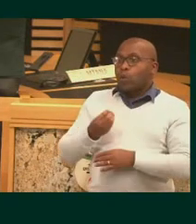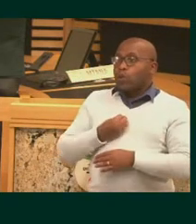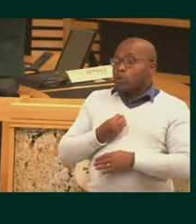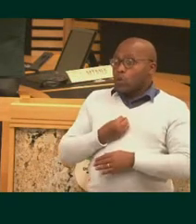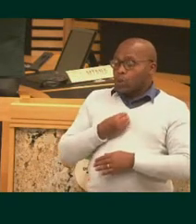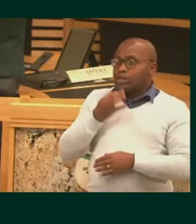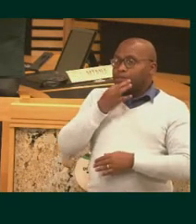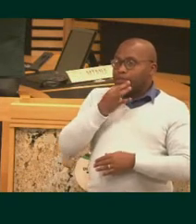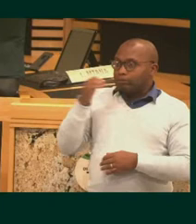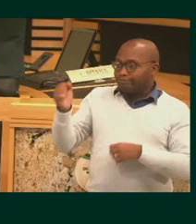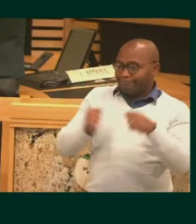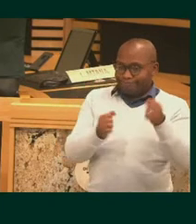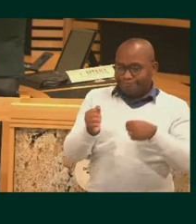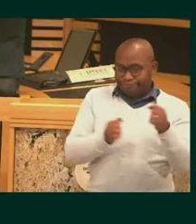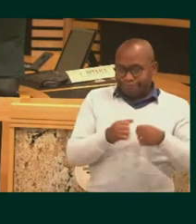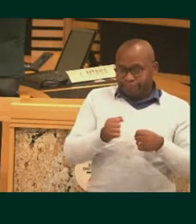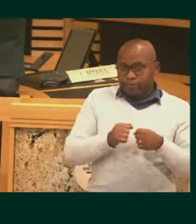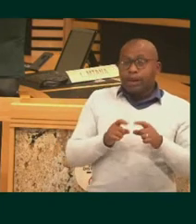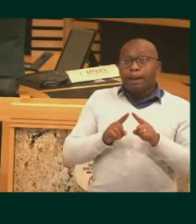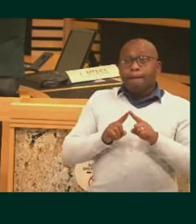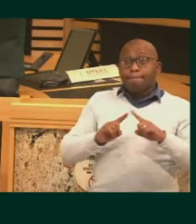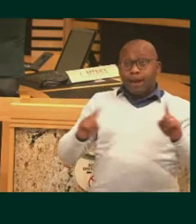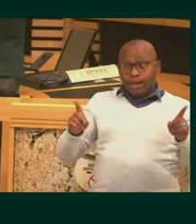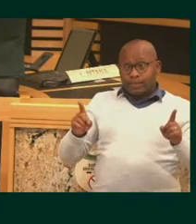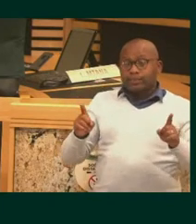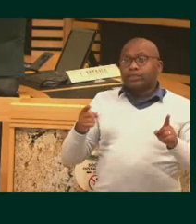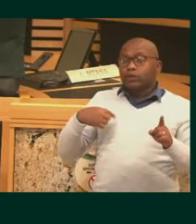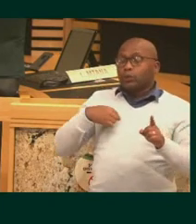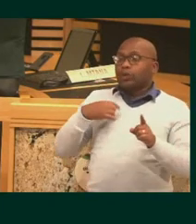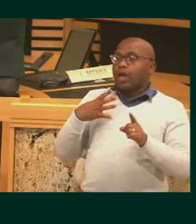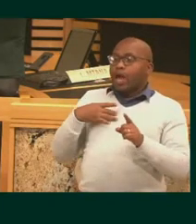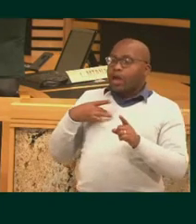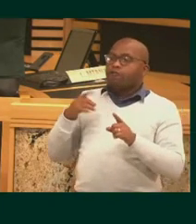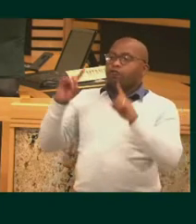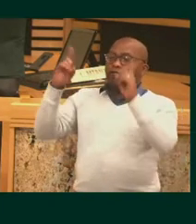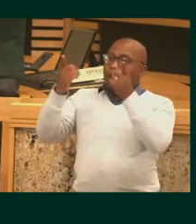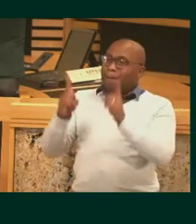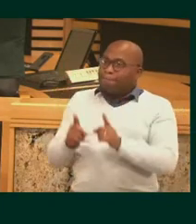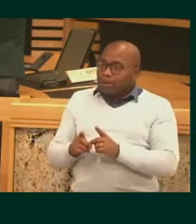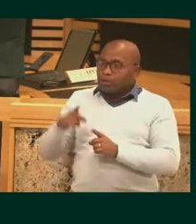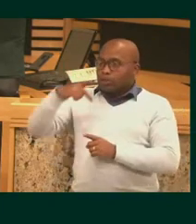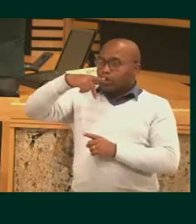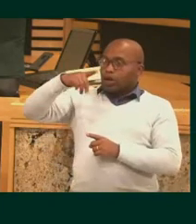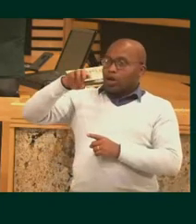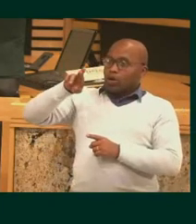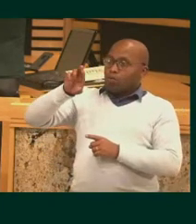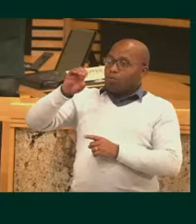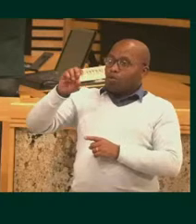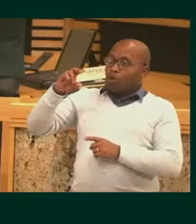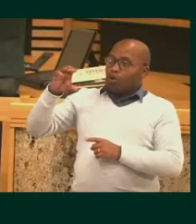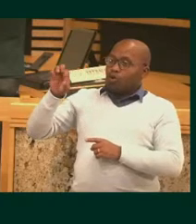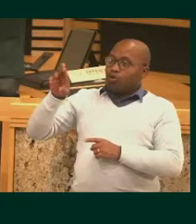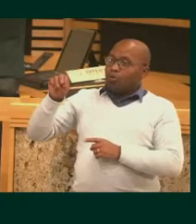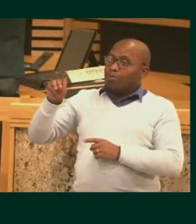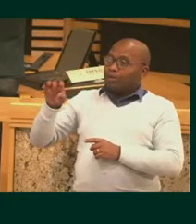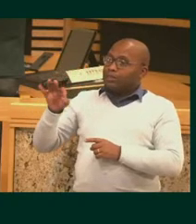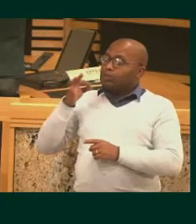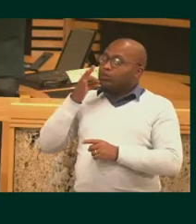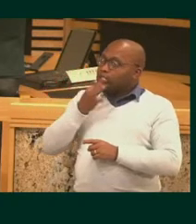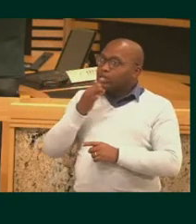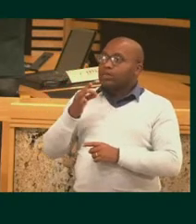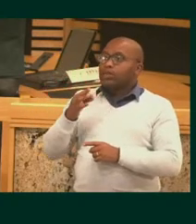application of preference during procurement is undertaken through the preferential procurement regulation of